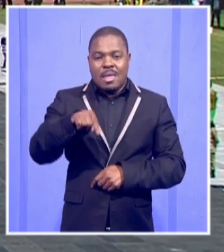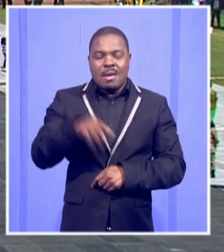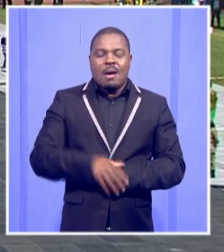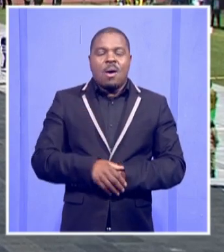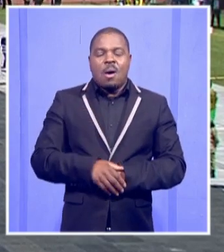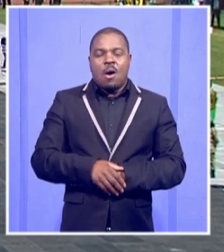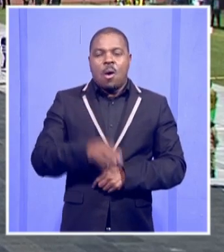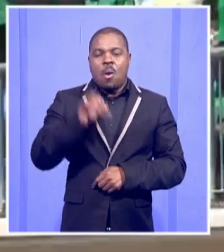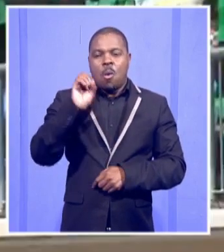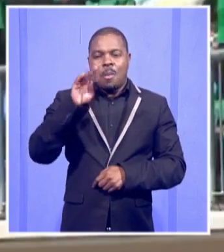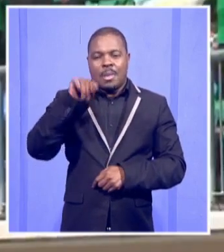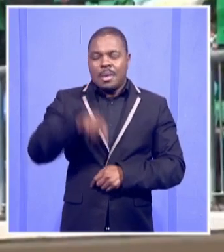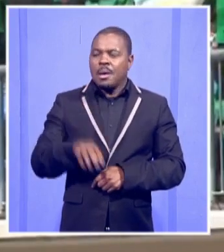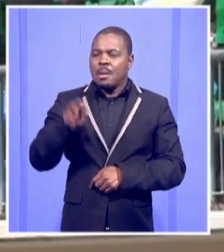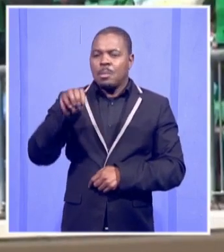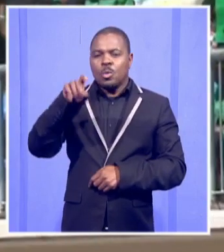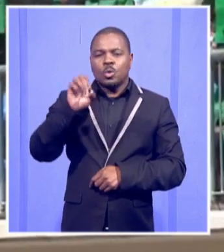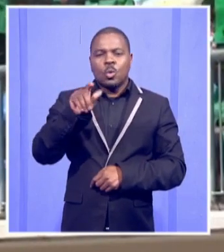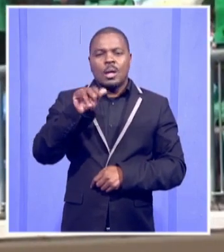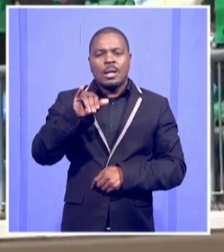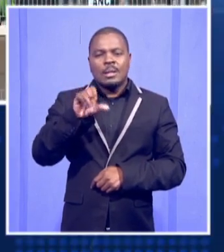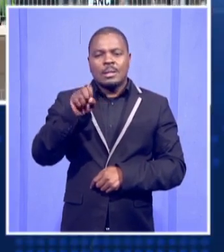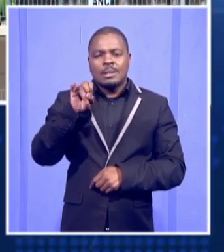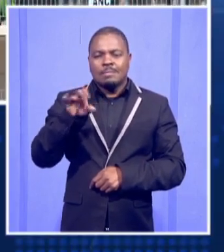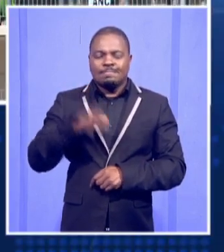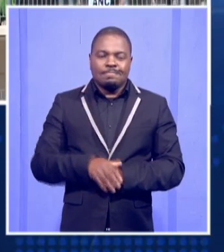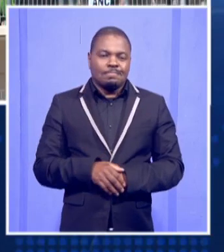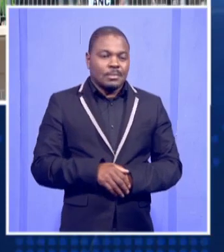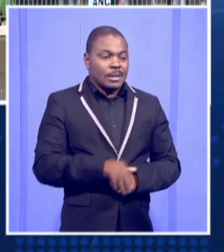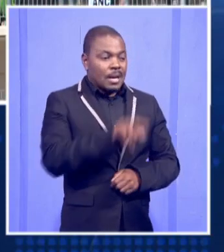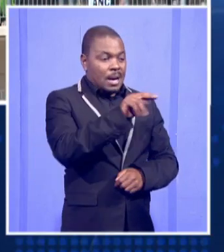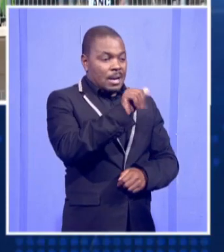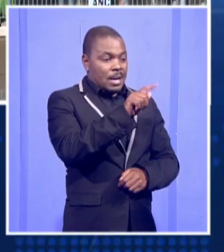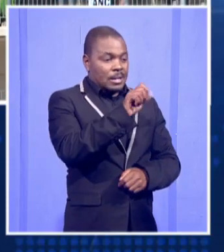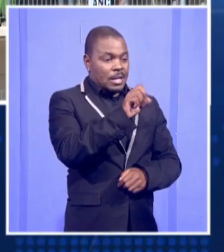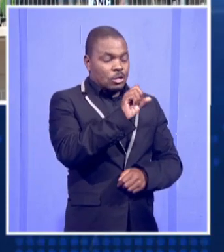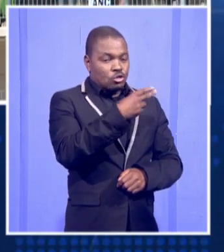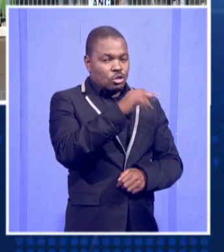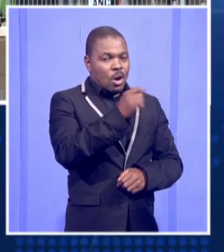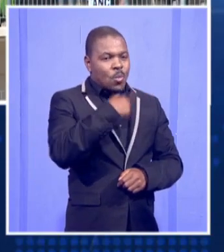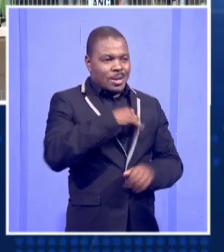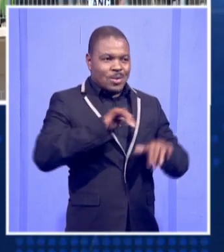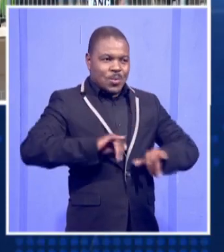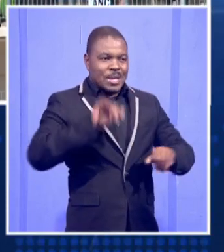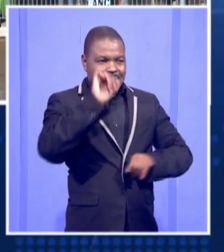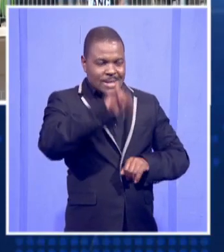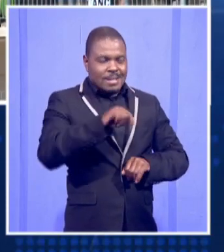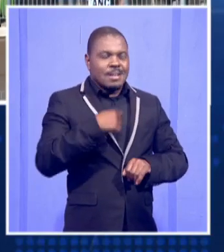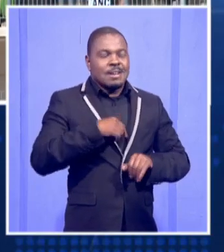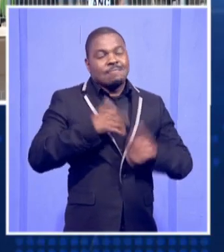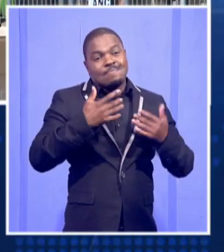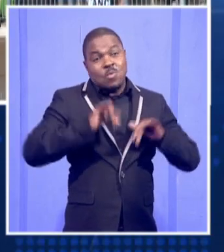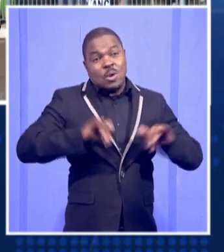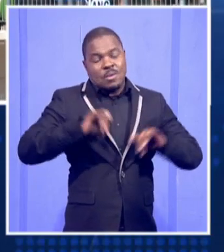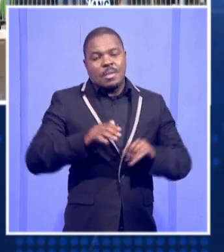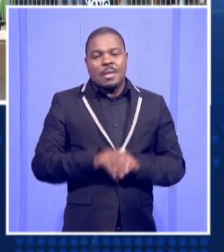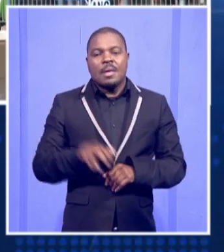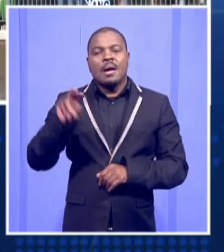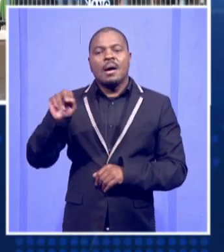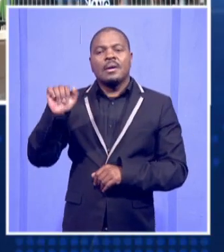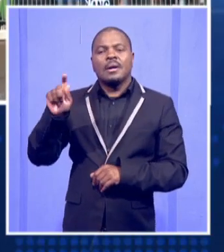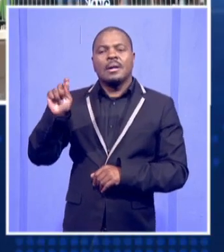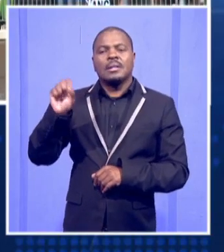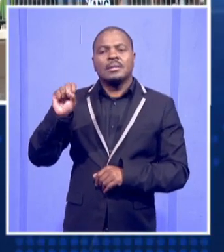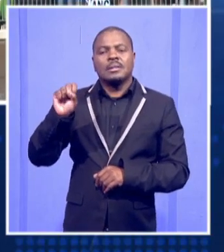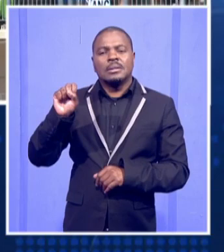Police. Right, Natasha, we're certainly on standby and we'll be waiting for that. That's our reporter, Natasha Peary, making sure that we don't miss